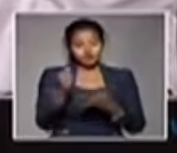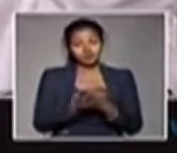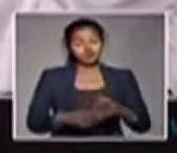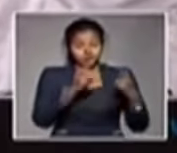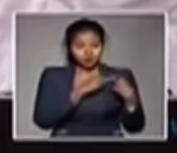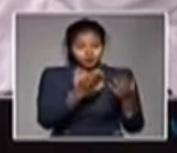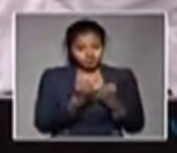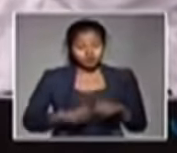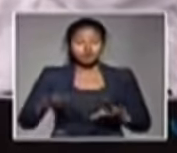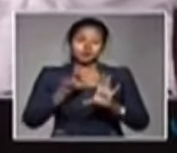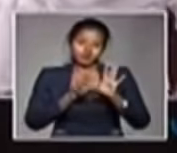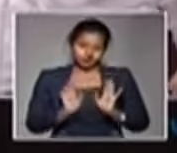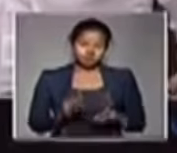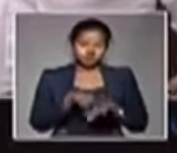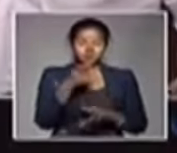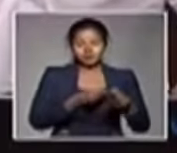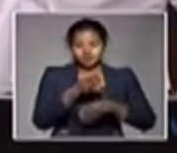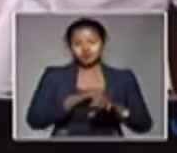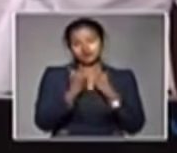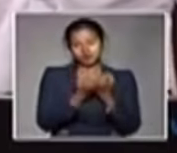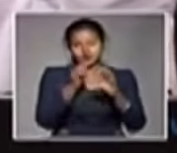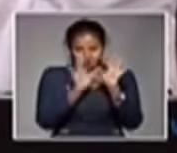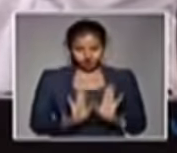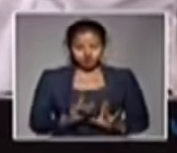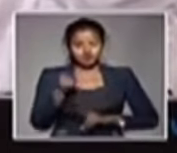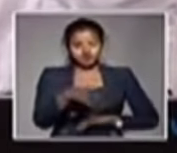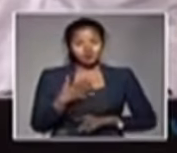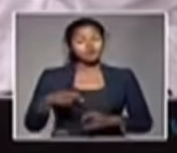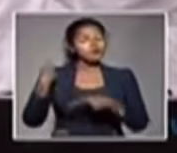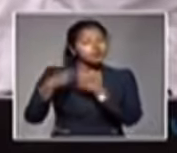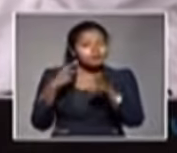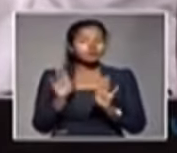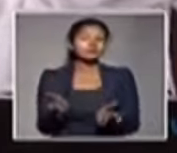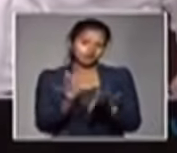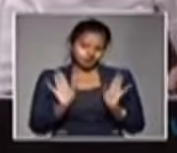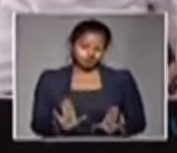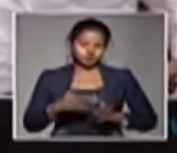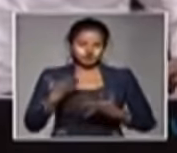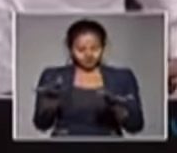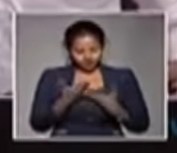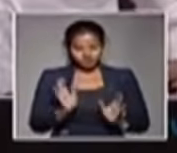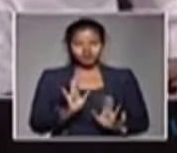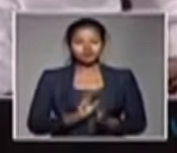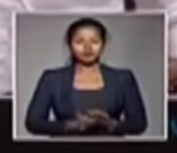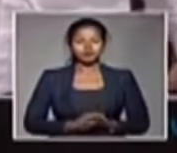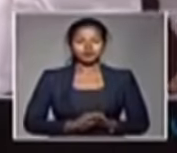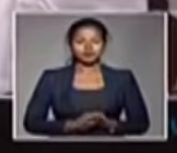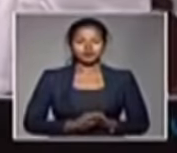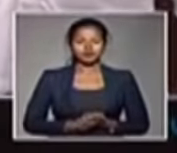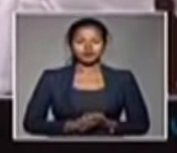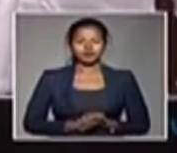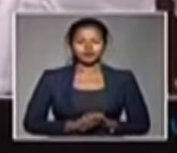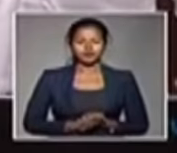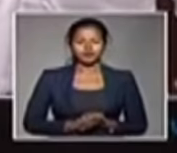of chairperson in the finance committee. That was a tradition. Therefore, please grant it to us.